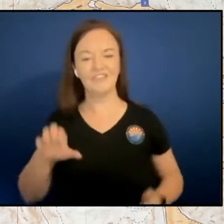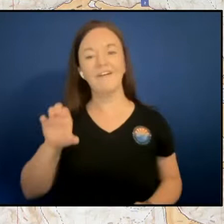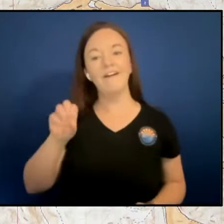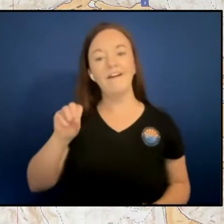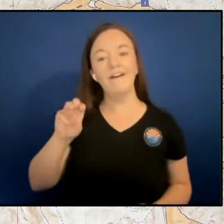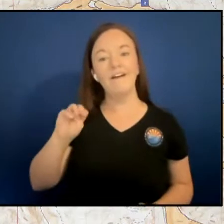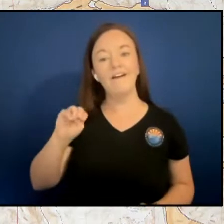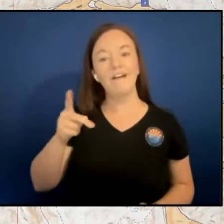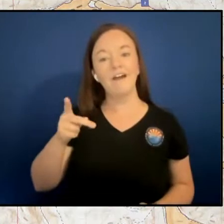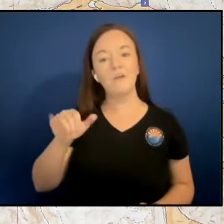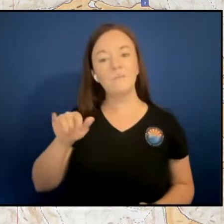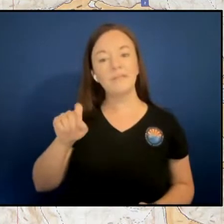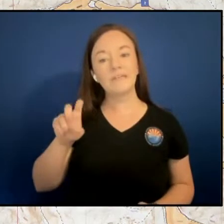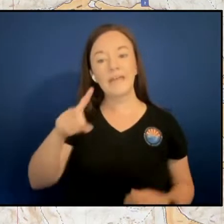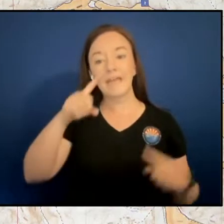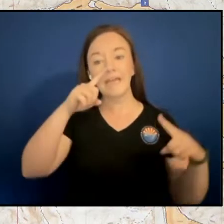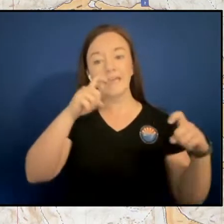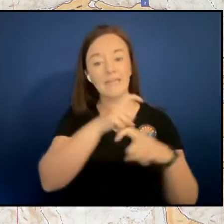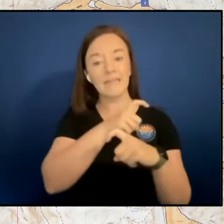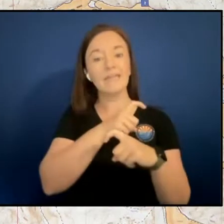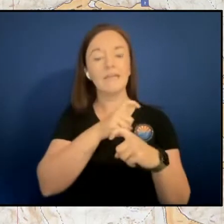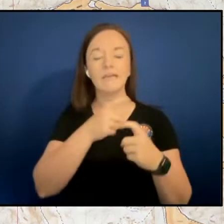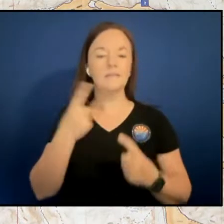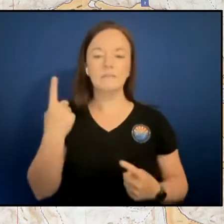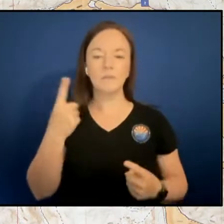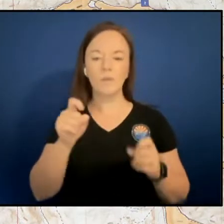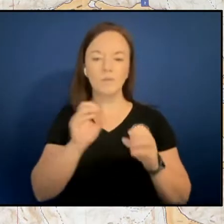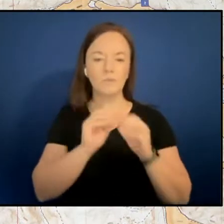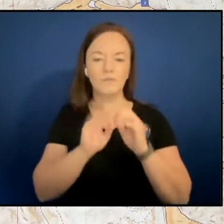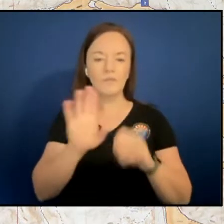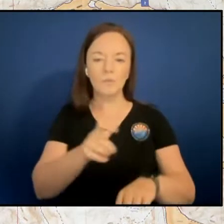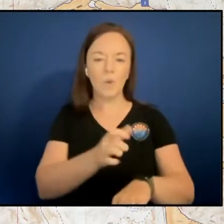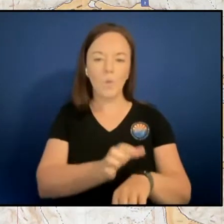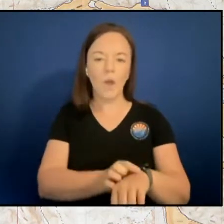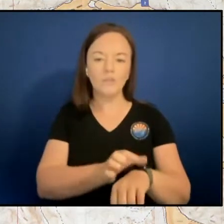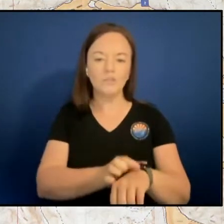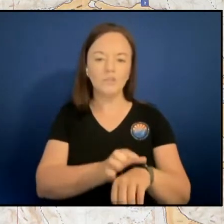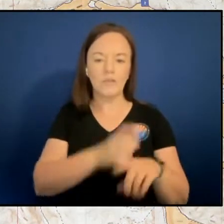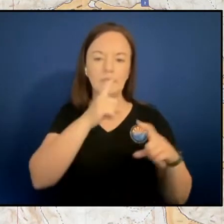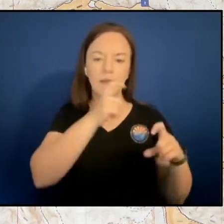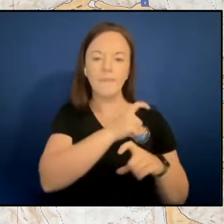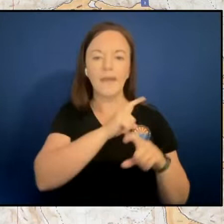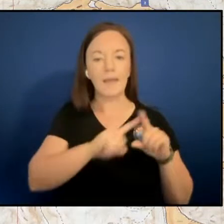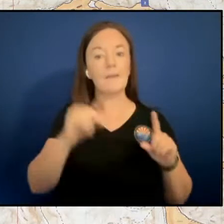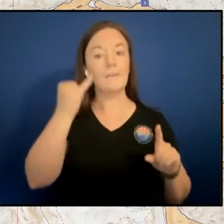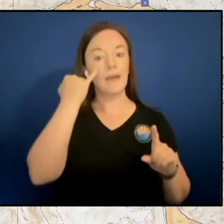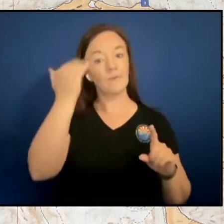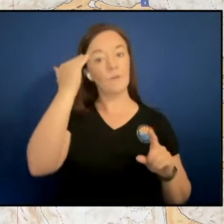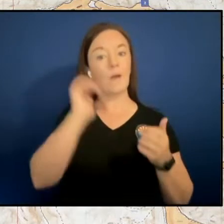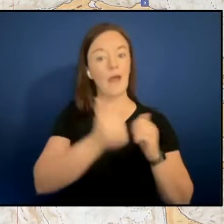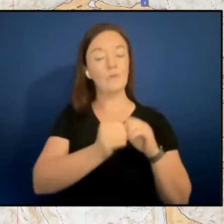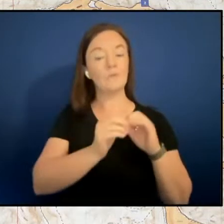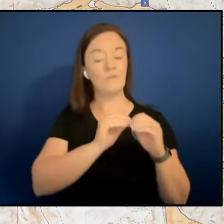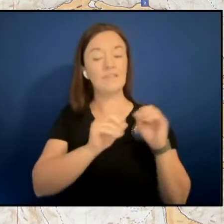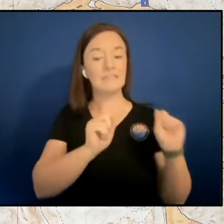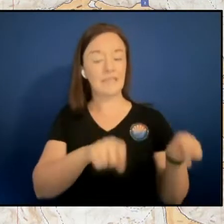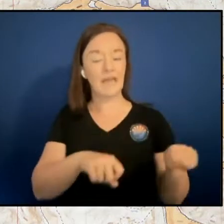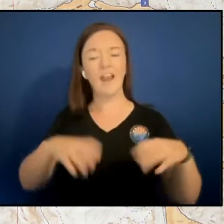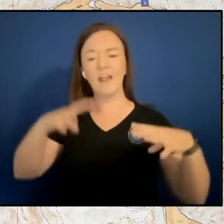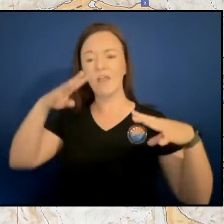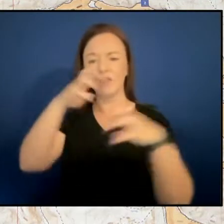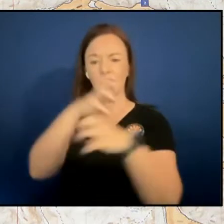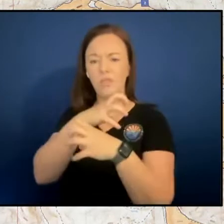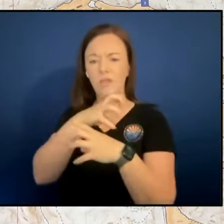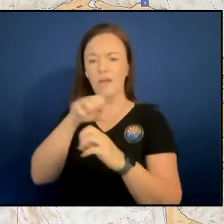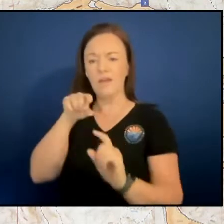just if somebody's gonna fix your watch is complicated, but if you know how to fix watches, you can fix it. Whereas a complex thing, you don't